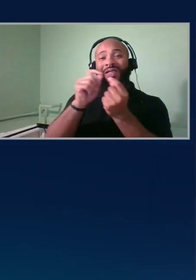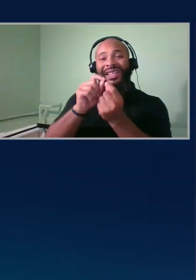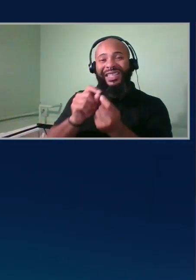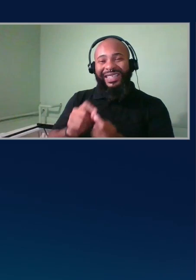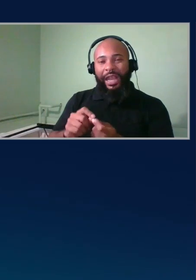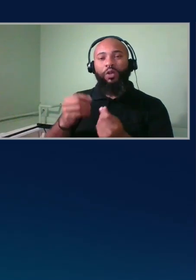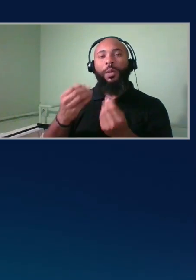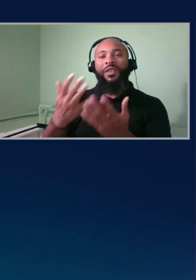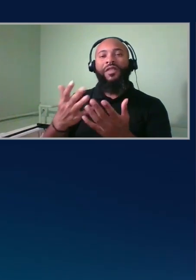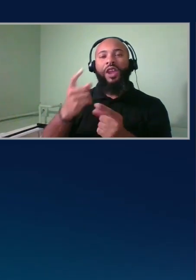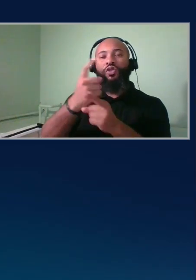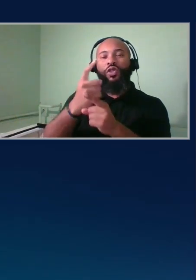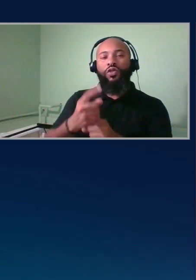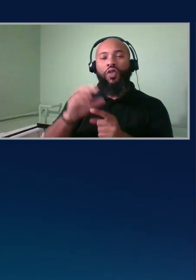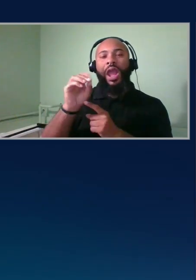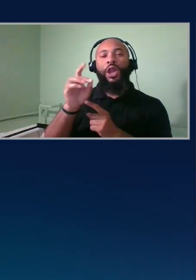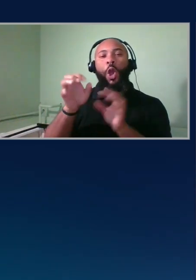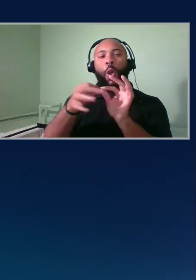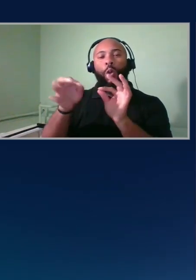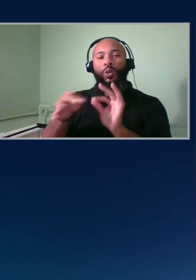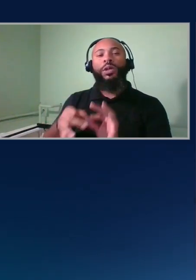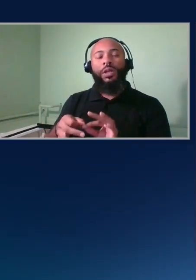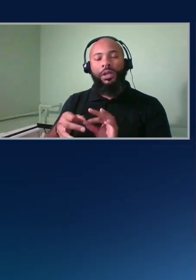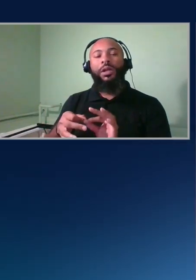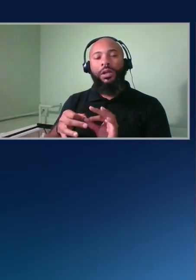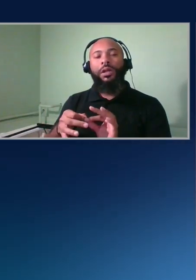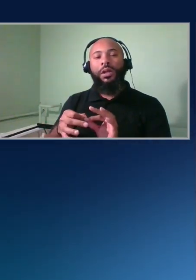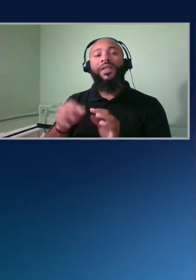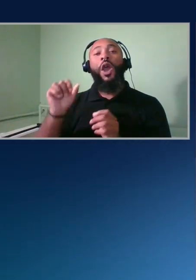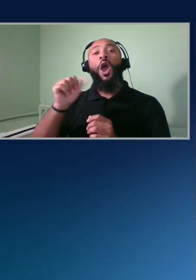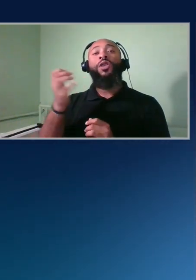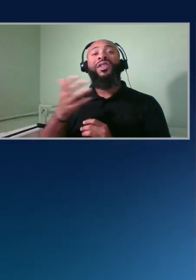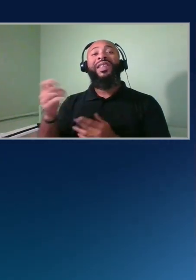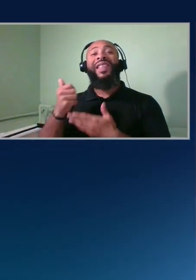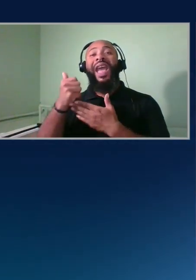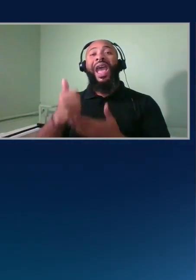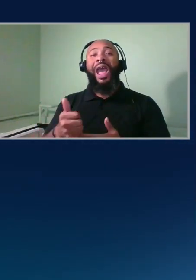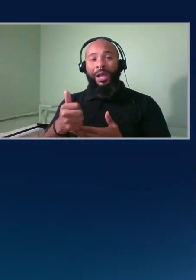The other thing that helps from a tips perspective is